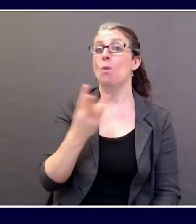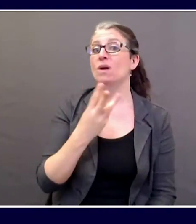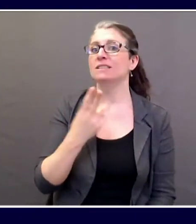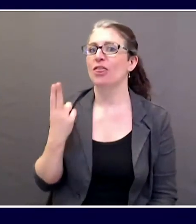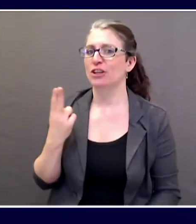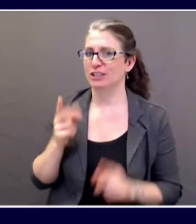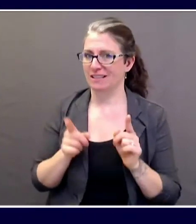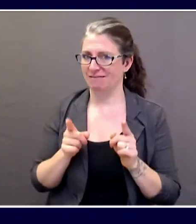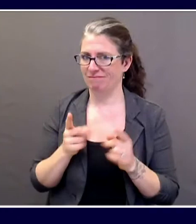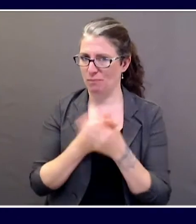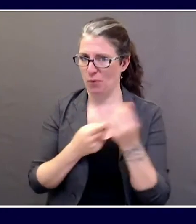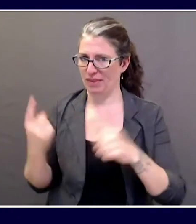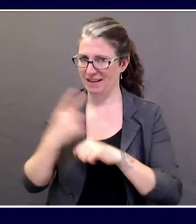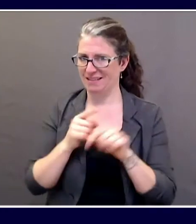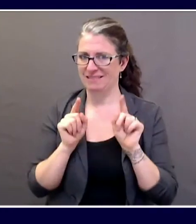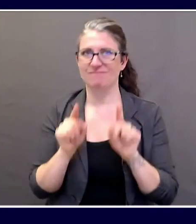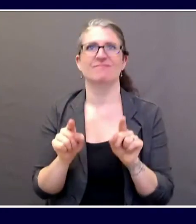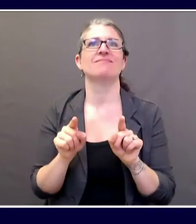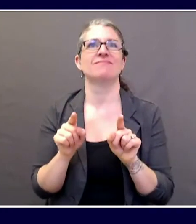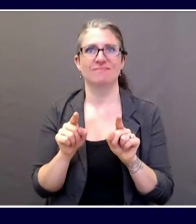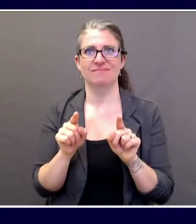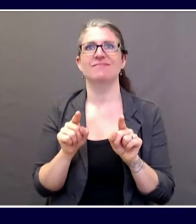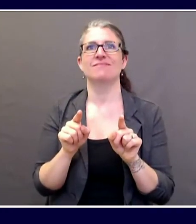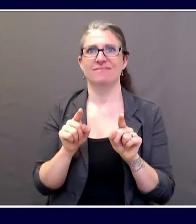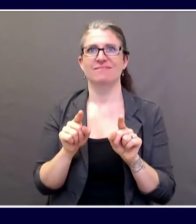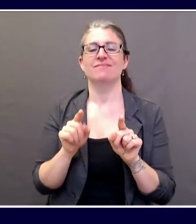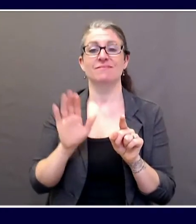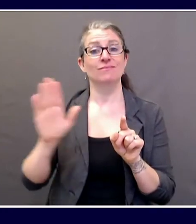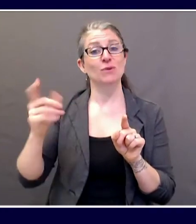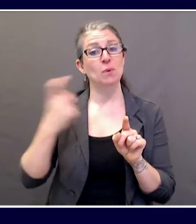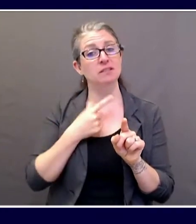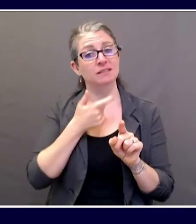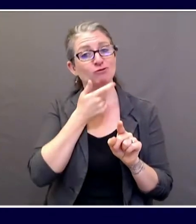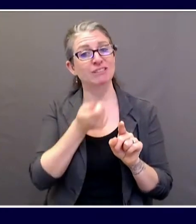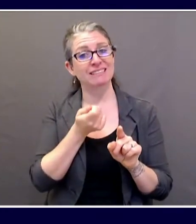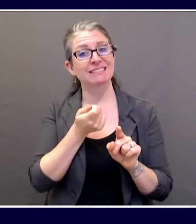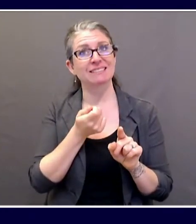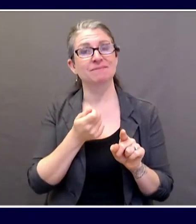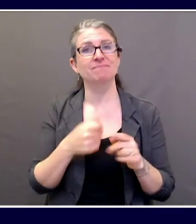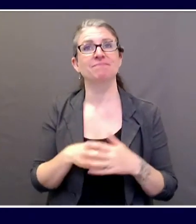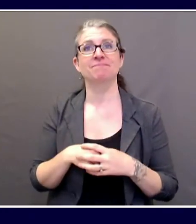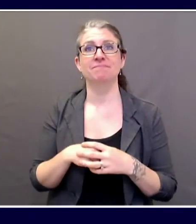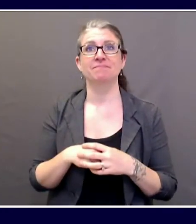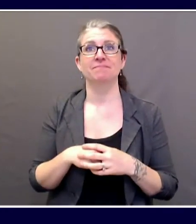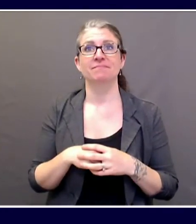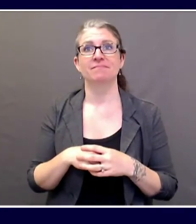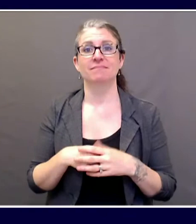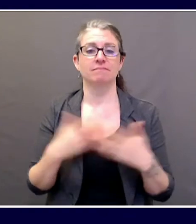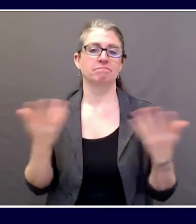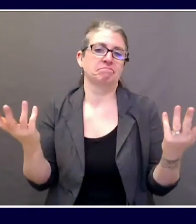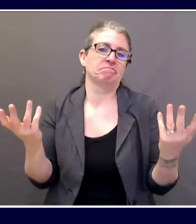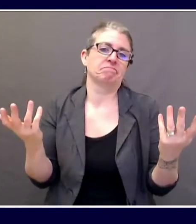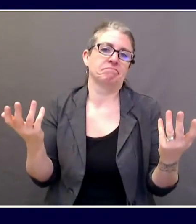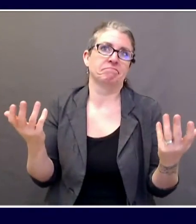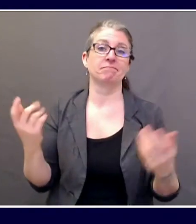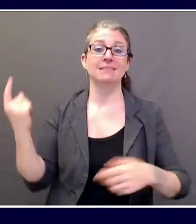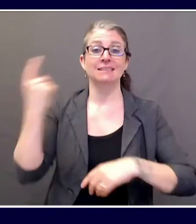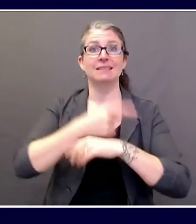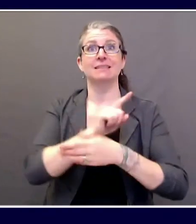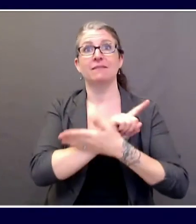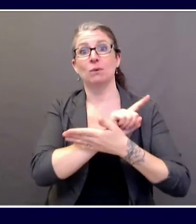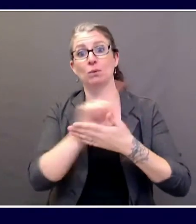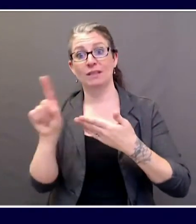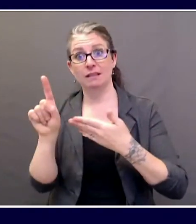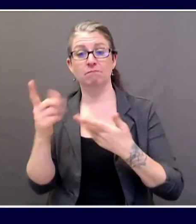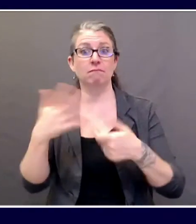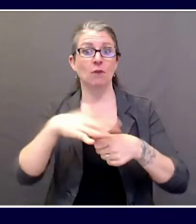week in which vaccination sites do the bulk of their vaccines? I myself have, again, had the privilege to travel